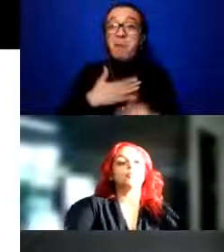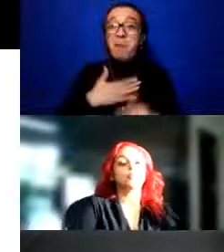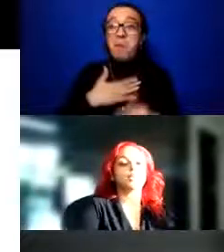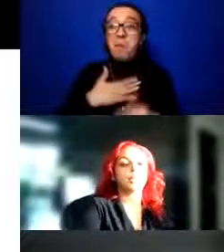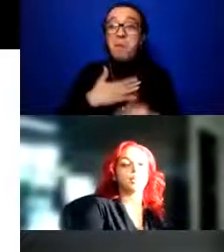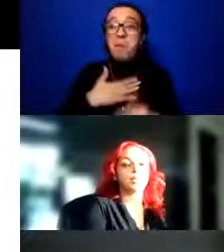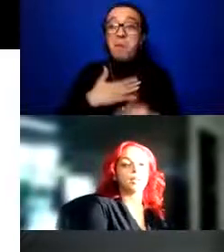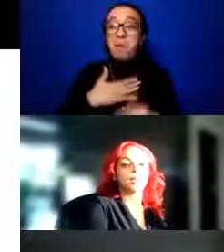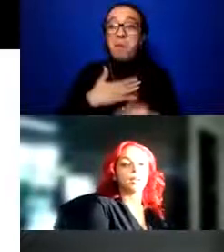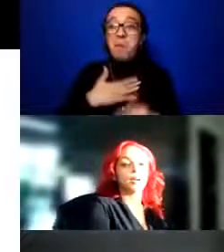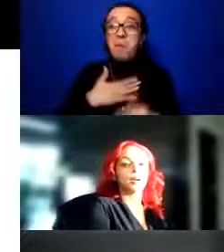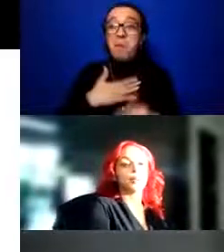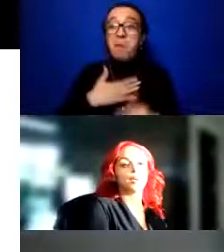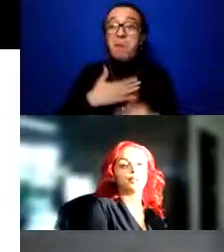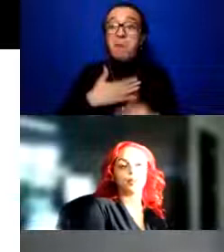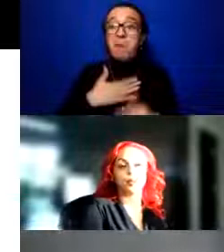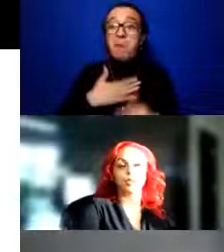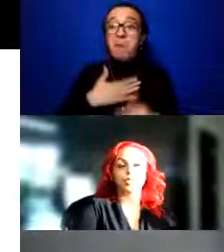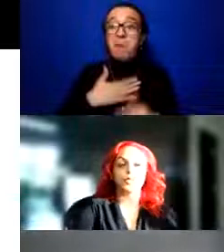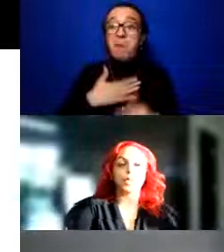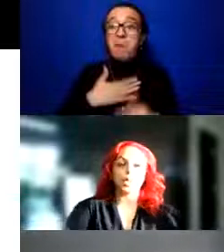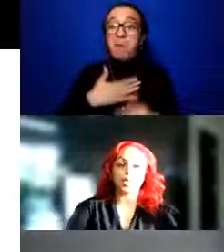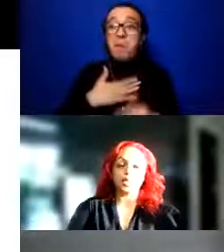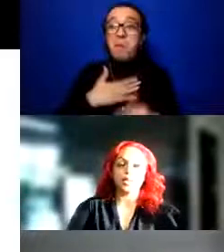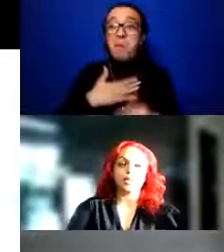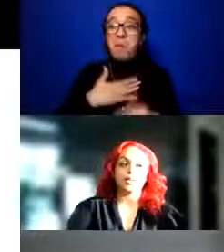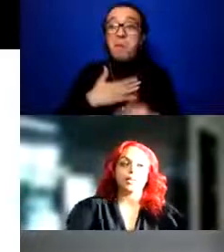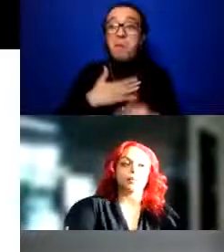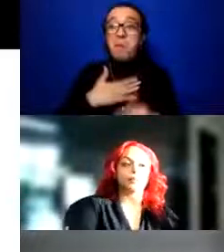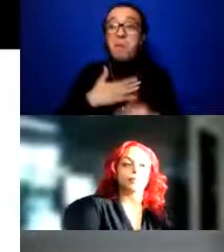send the forms in by February 20th.